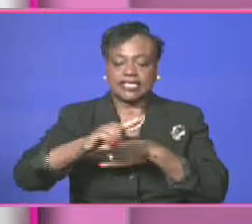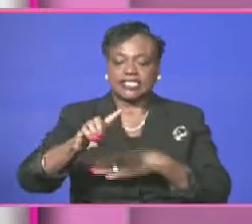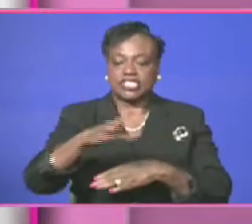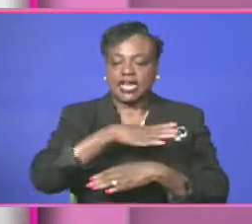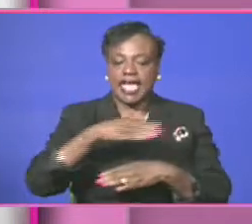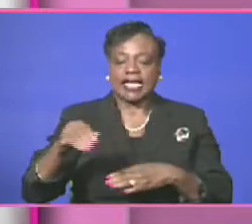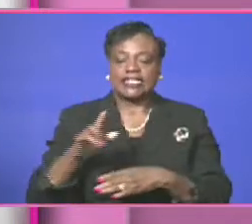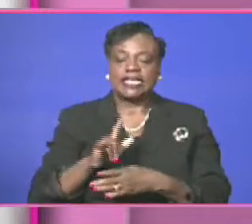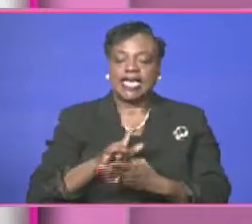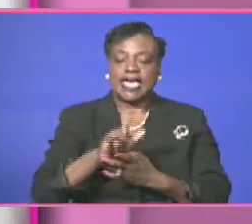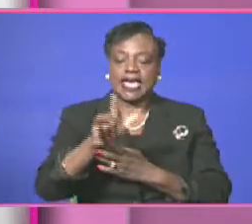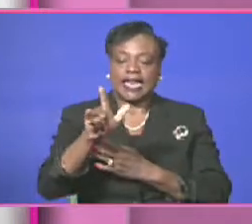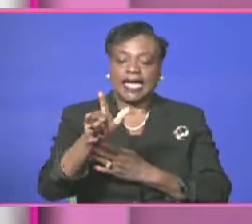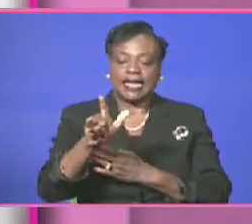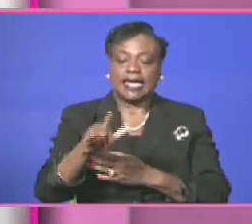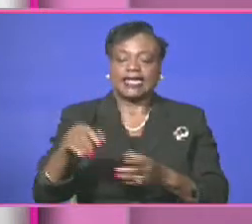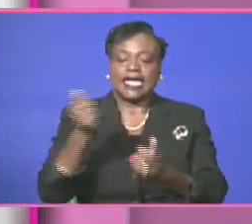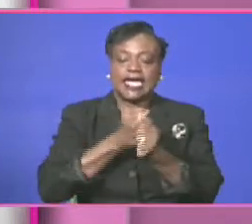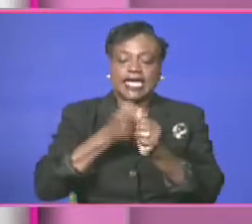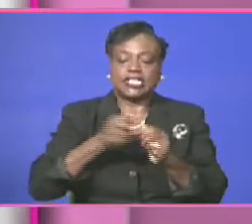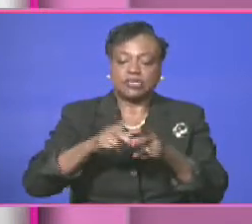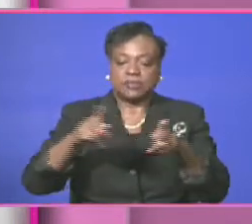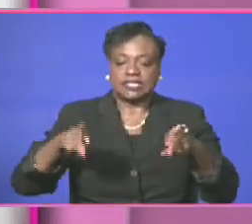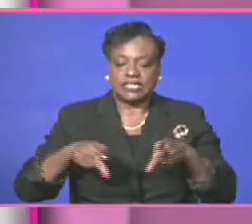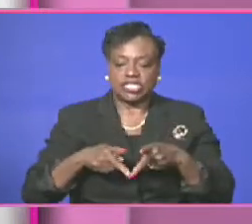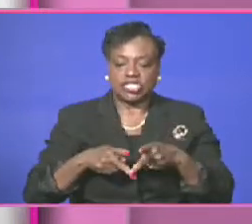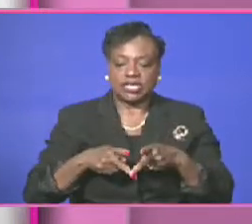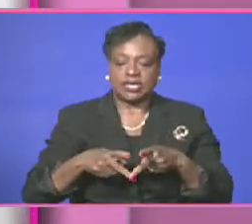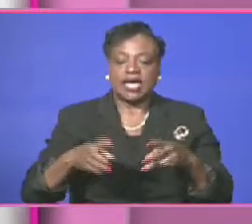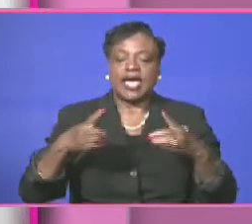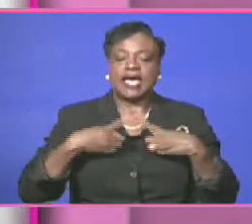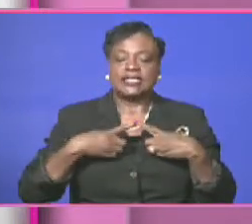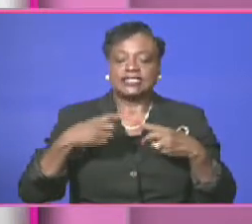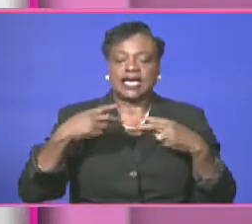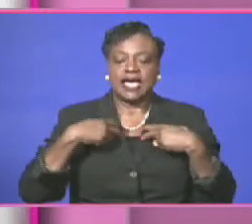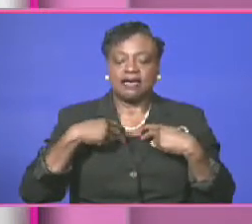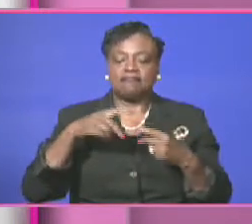eligible for each ranking, each entry had to rack up a minimum number of votes.